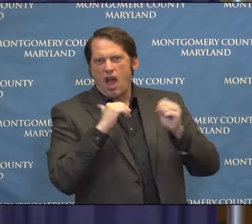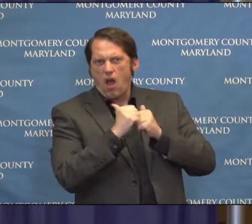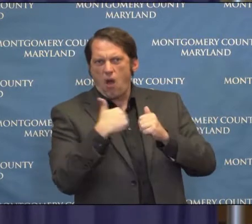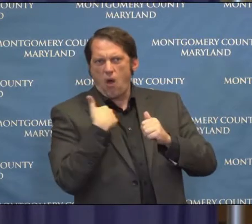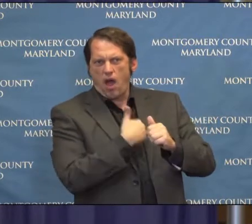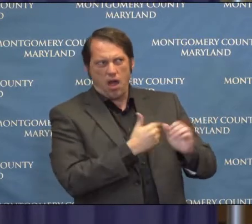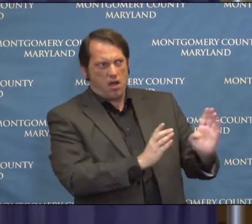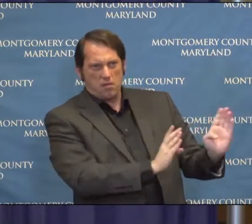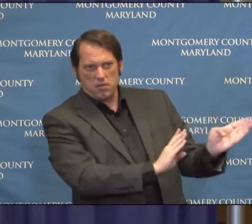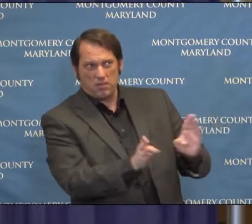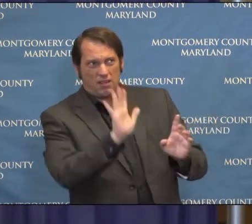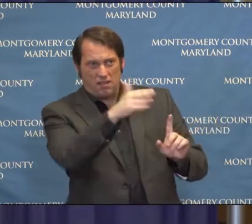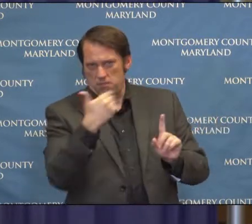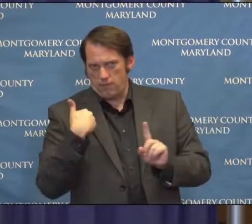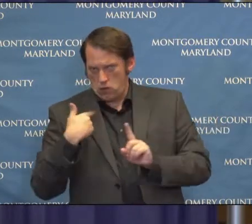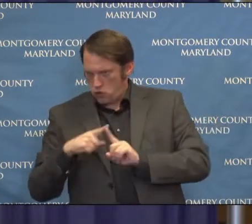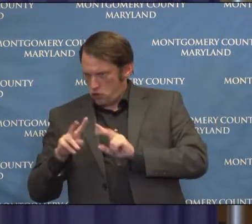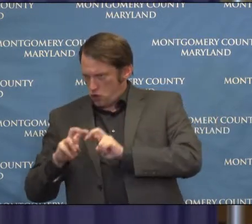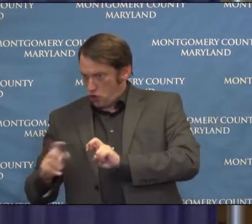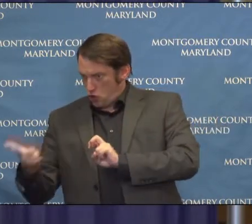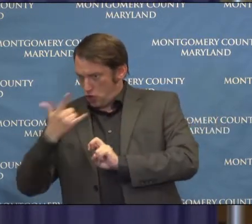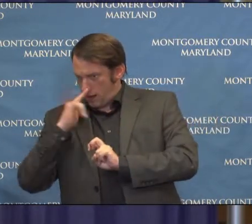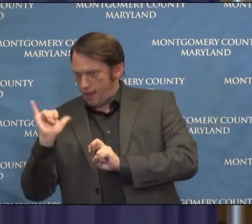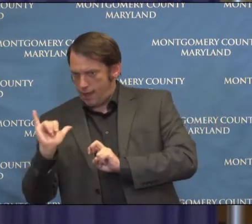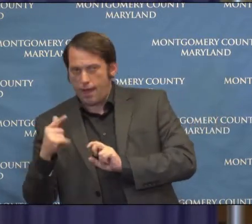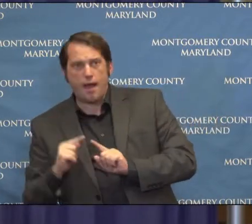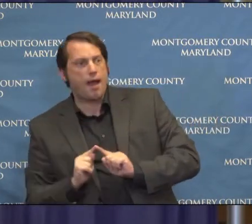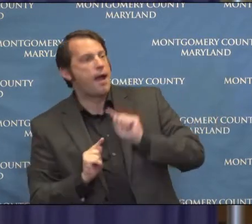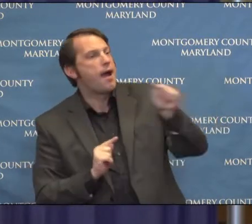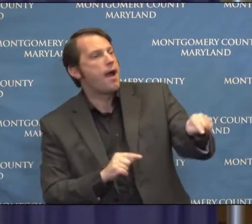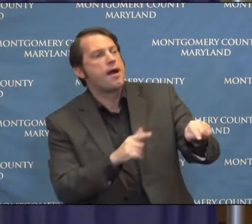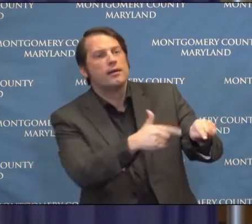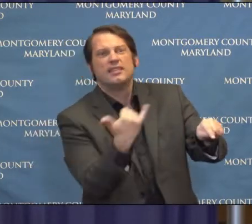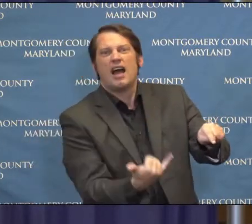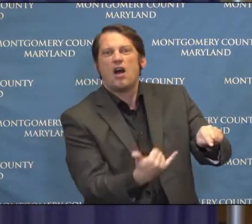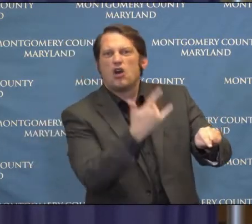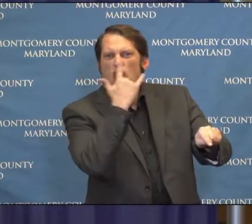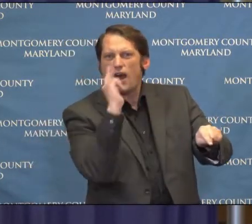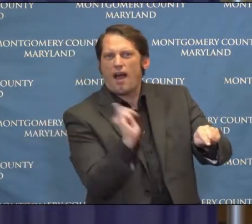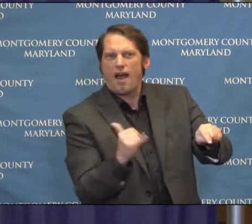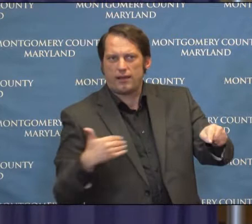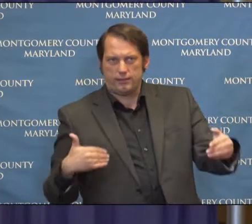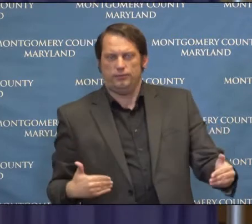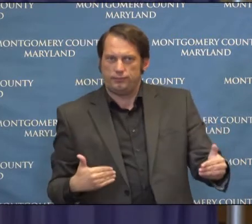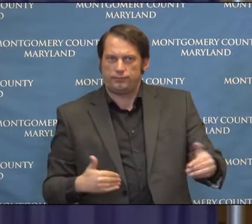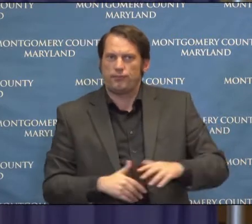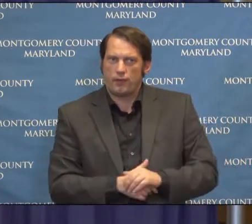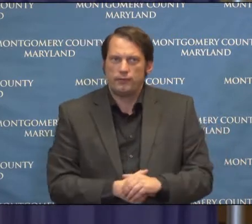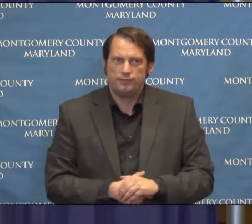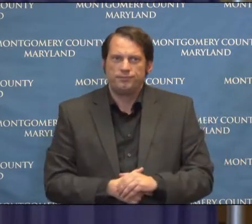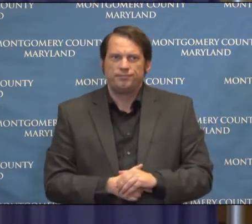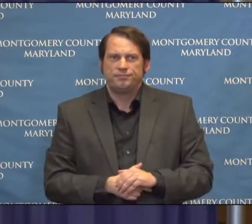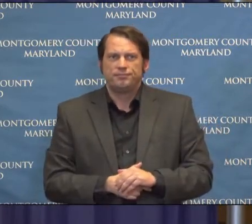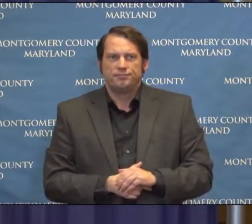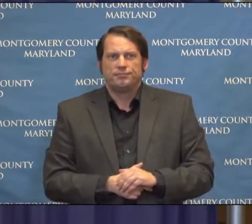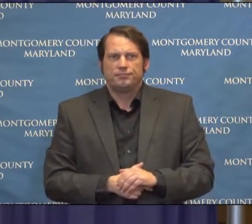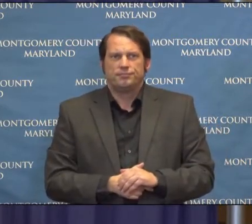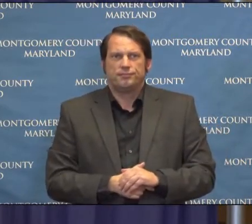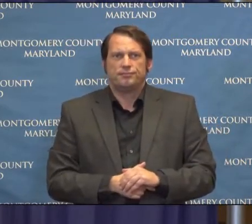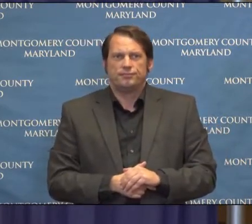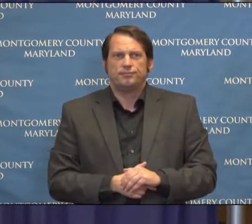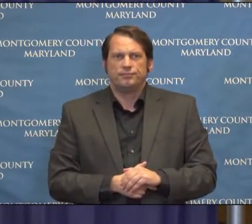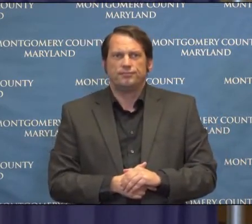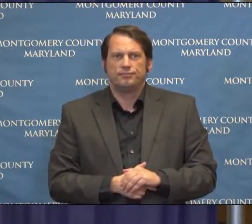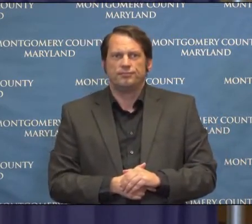increased significantly. And as the county executive mentioned, a number of provisions and precautionary measures have been put into